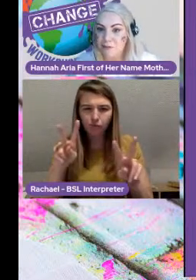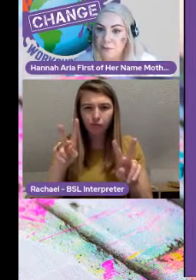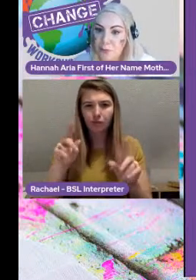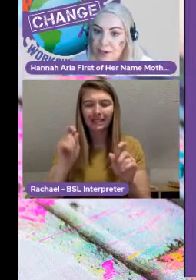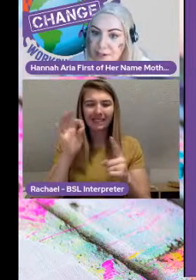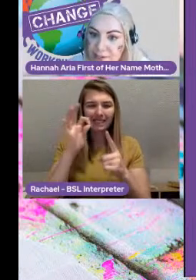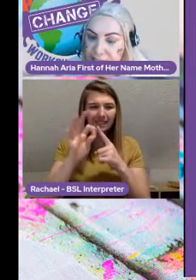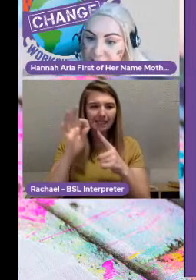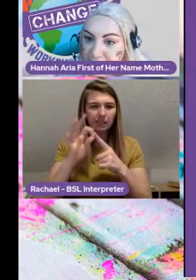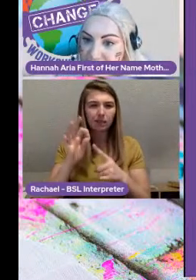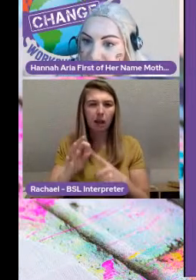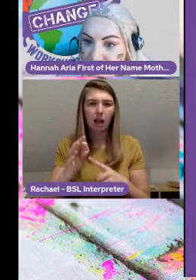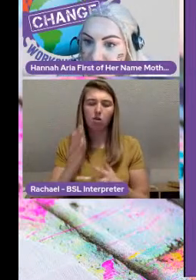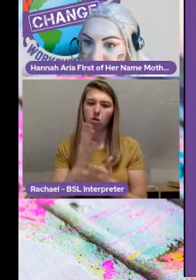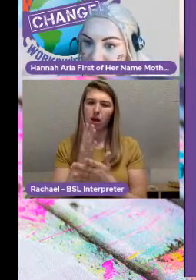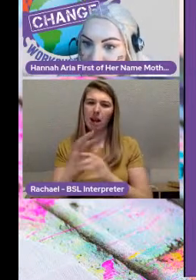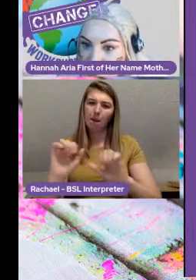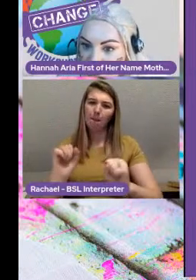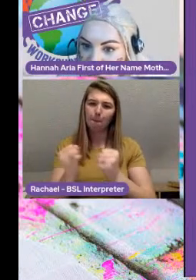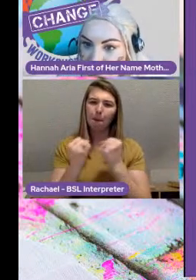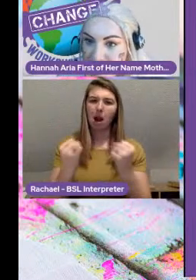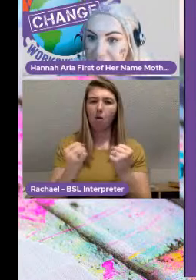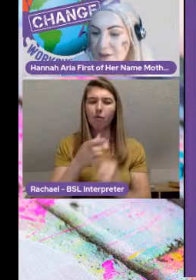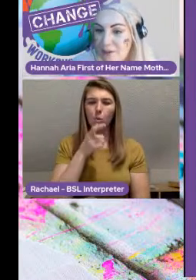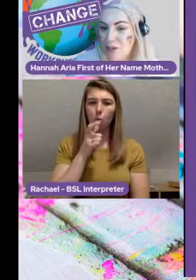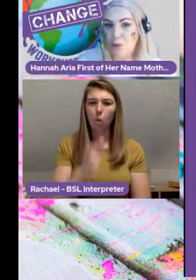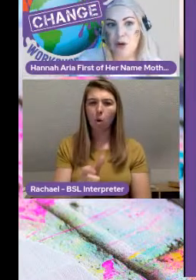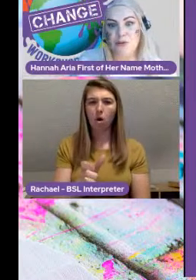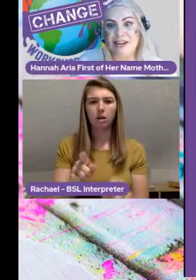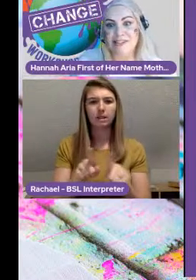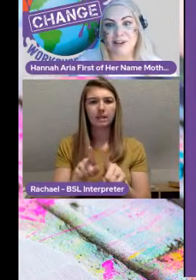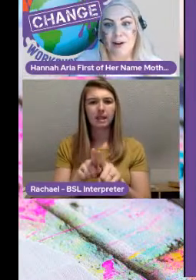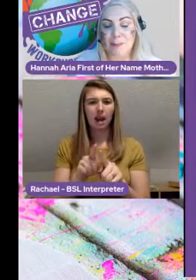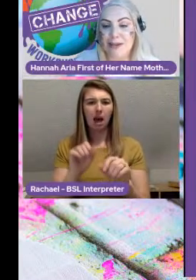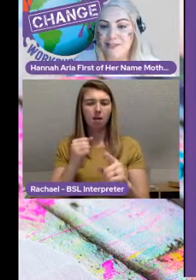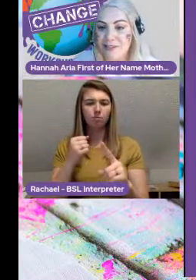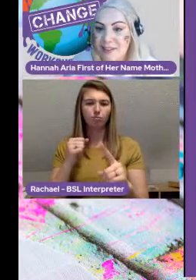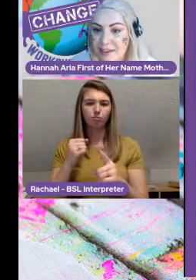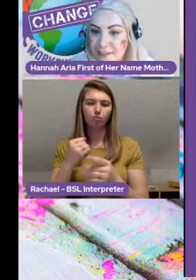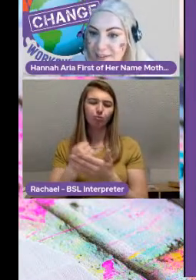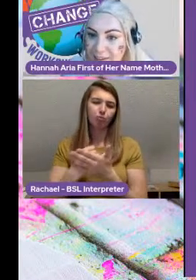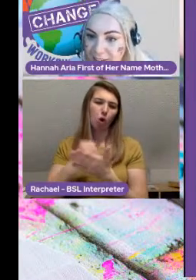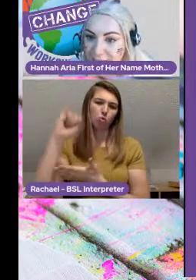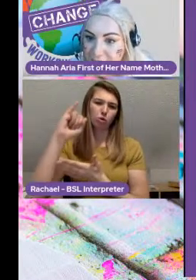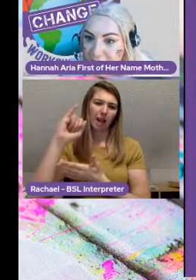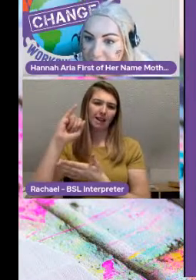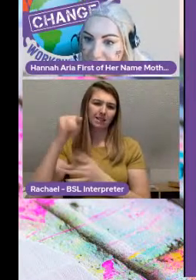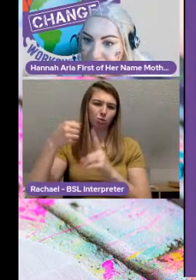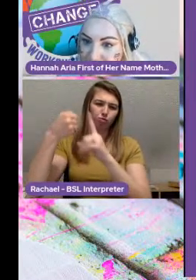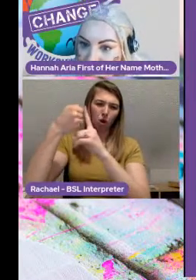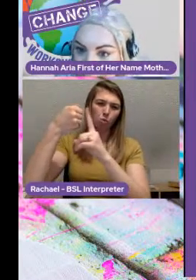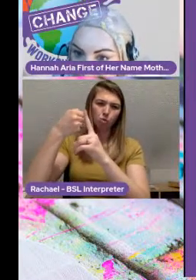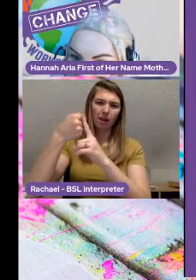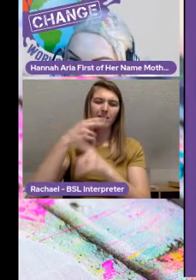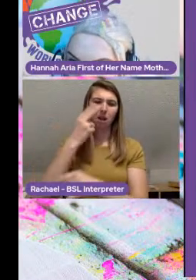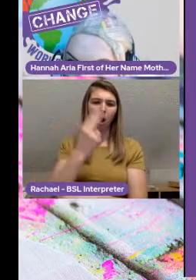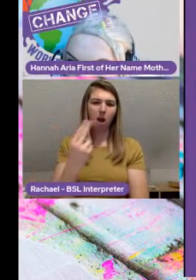really powerful words that it's very much like a protest art piece, I think.